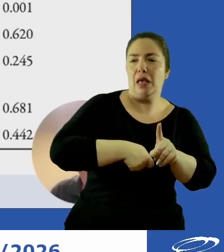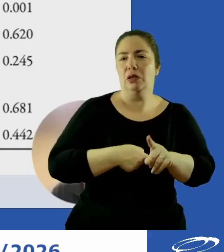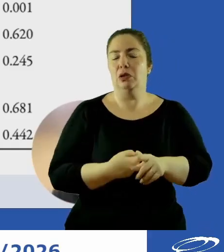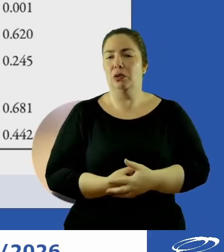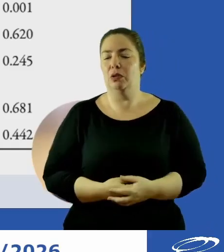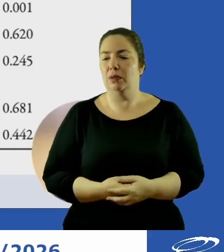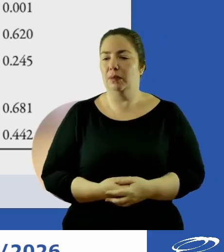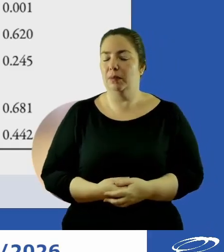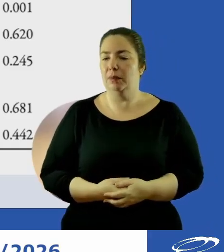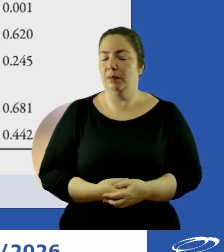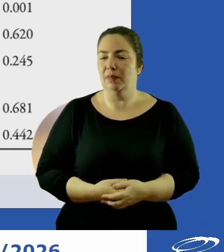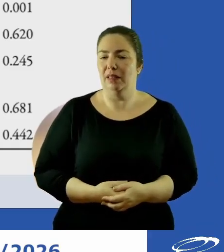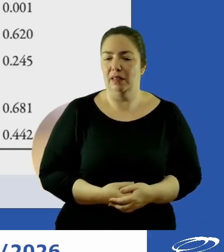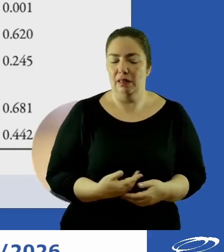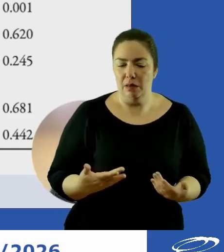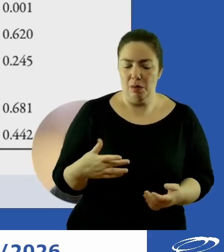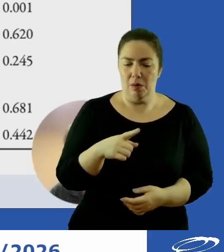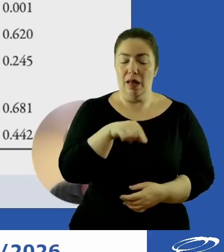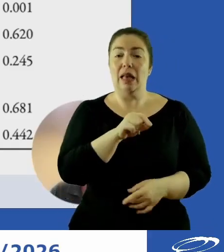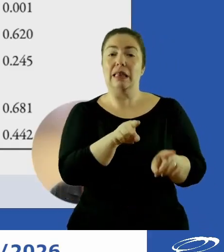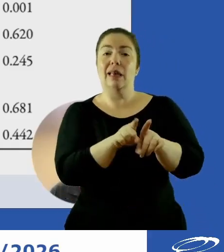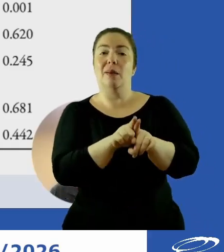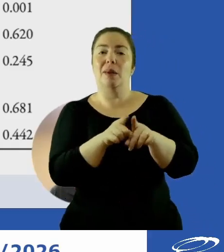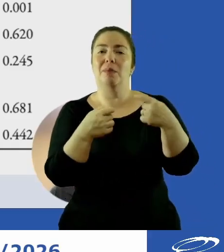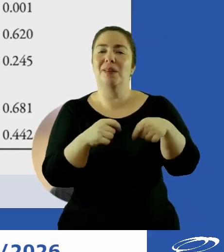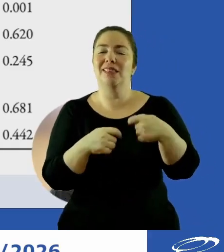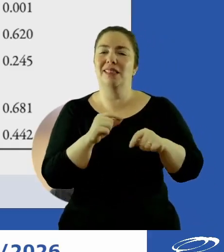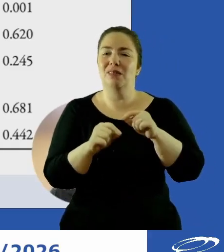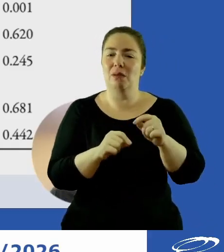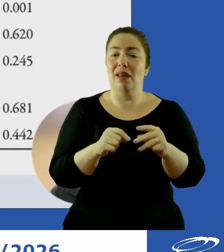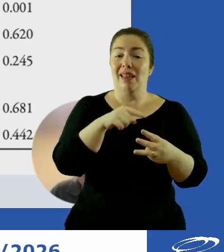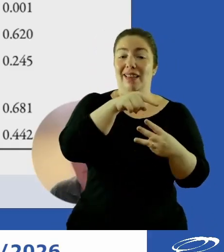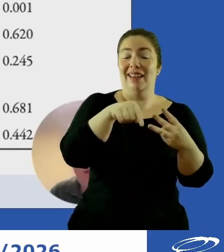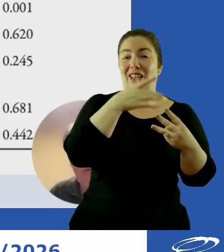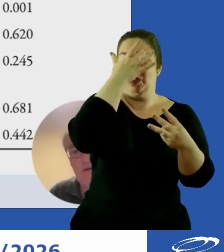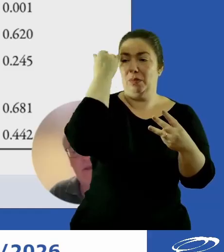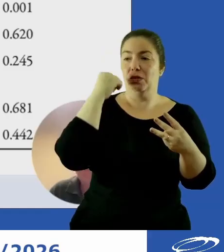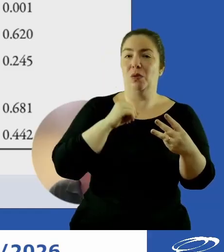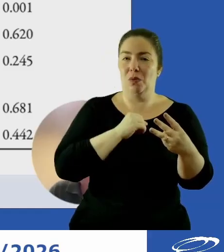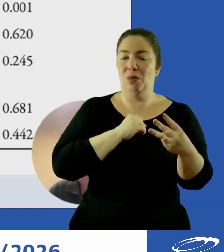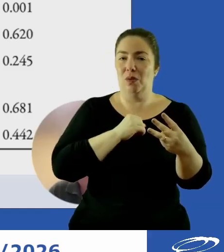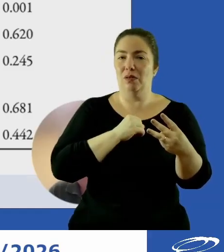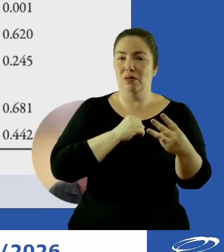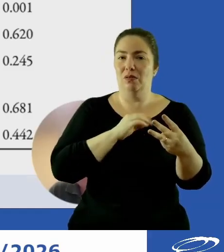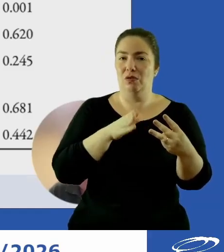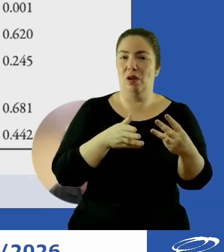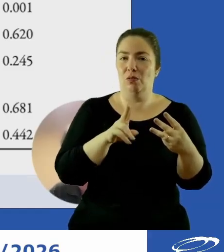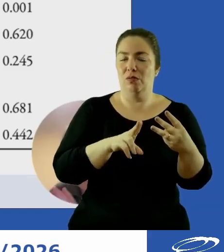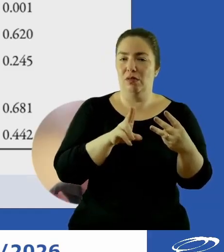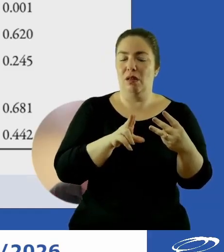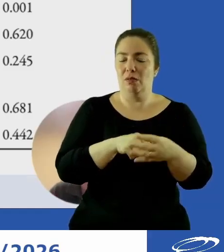enough. They also included 23 patients with a prosthetic joint infection. And in terms of